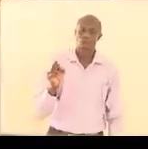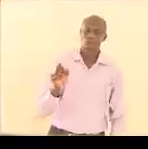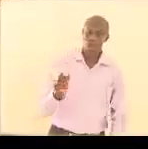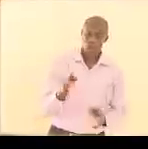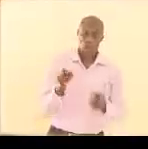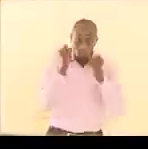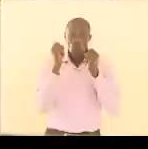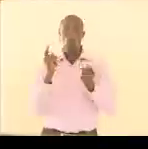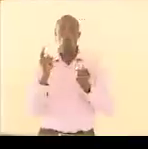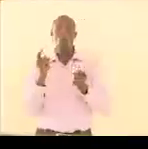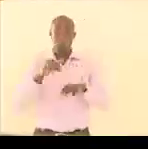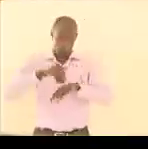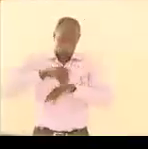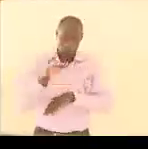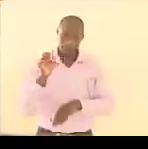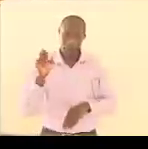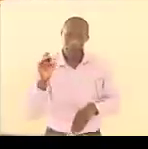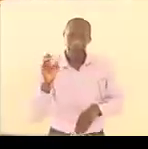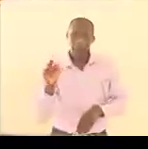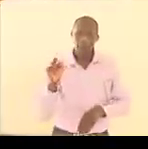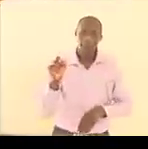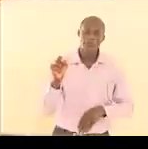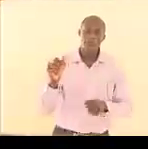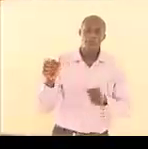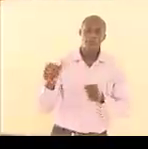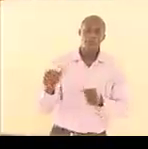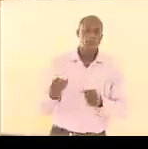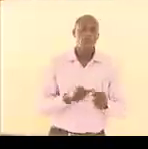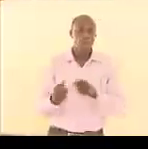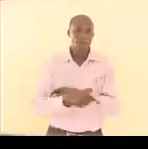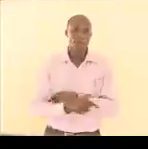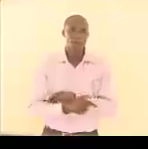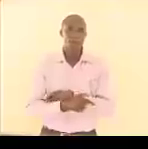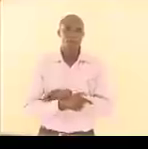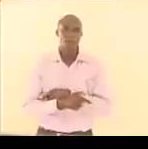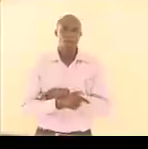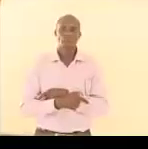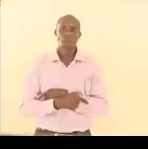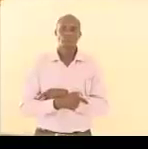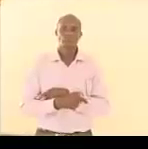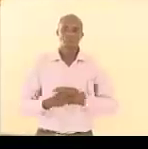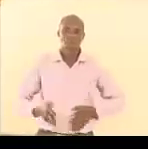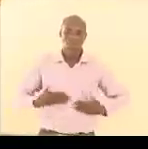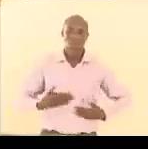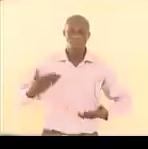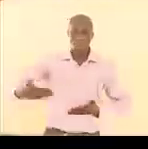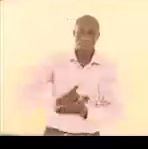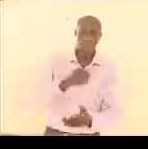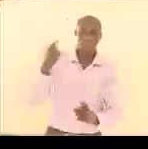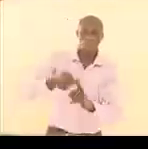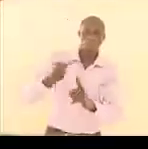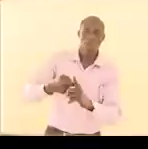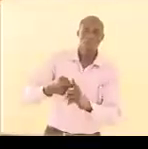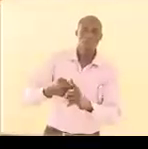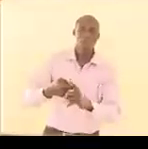So if you wake up and you send text to the day, every day now I get happy new month, happy new